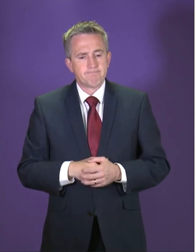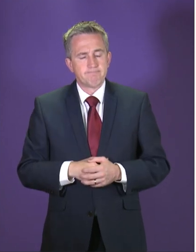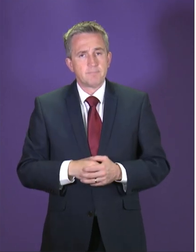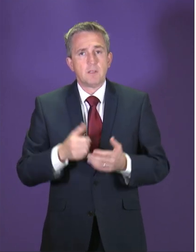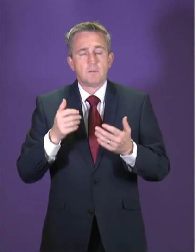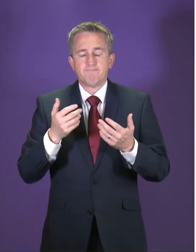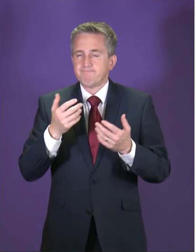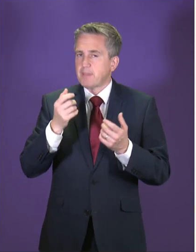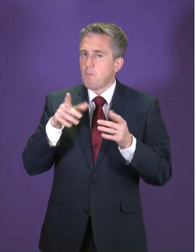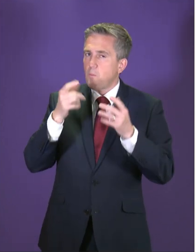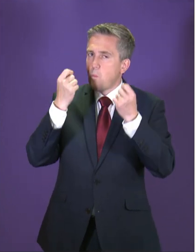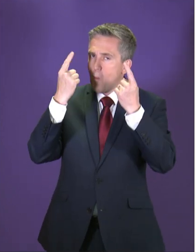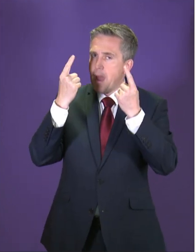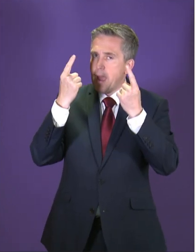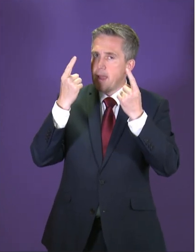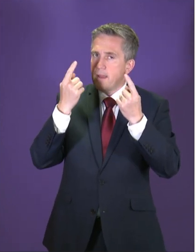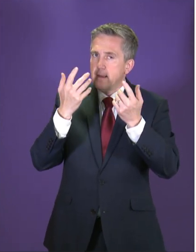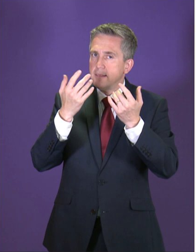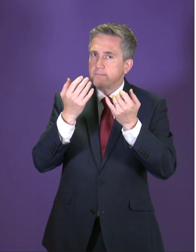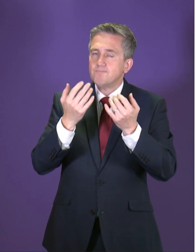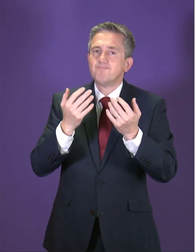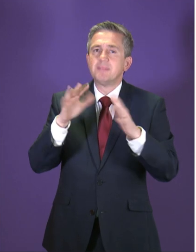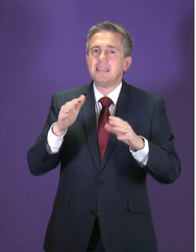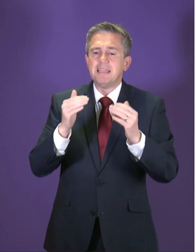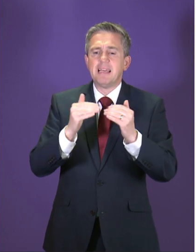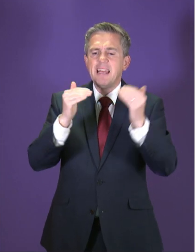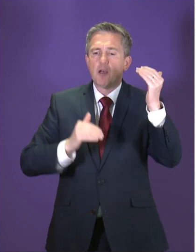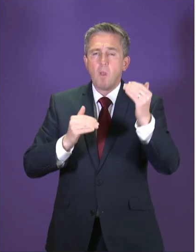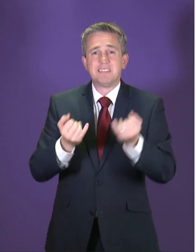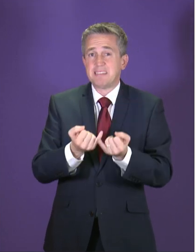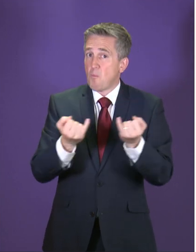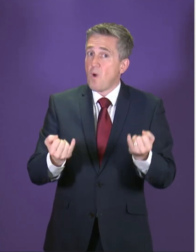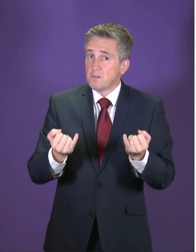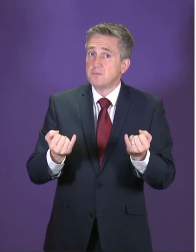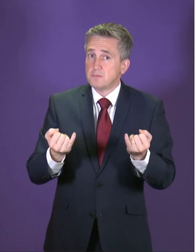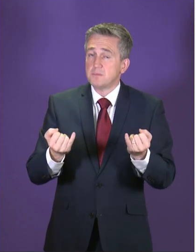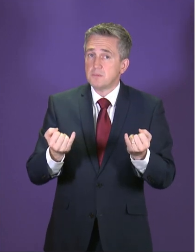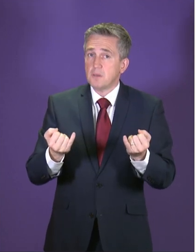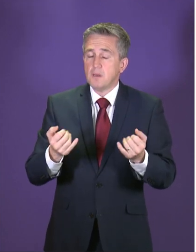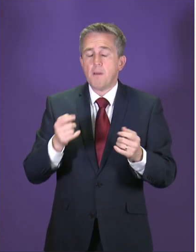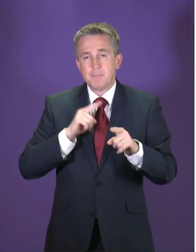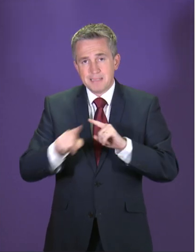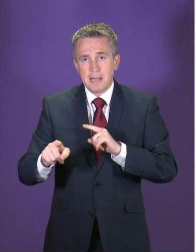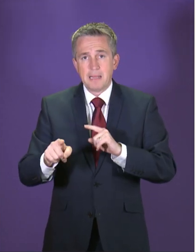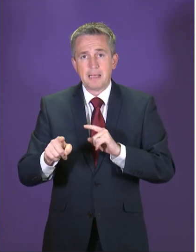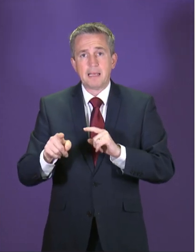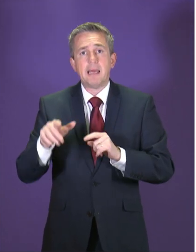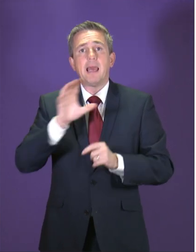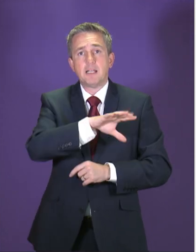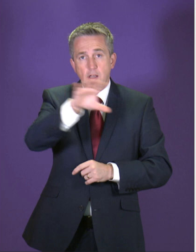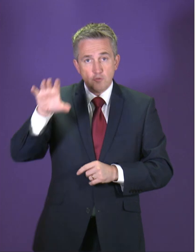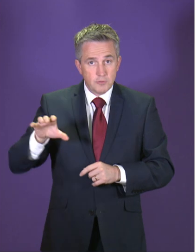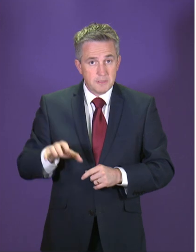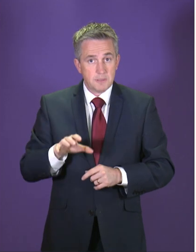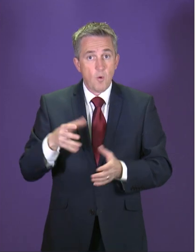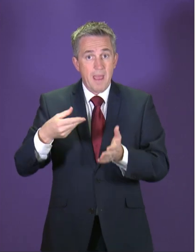that inequality is increasing in the global economy, in those places where economic growth has become